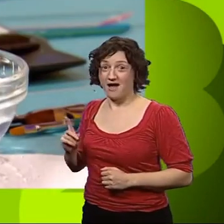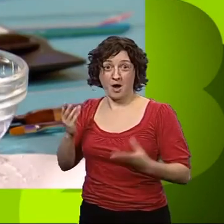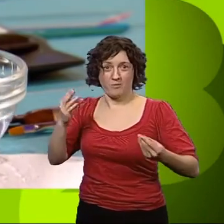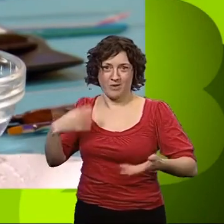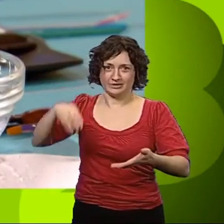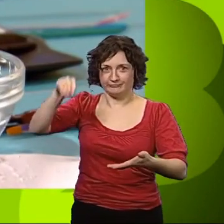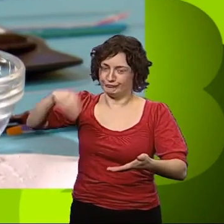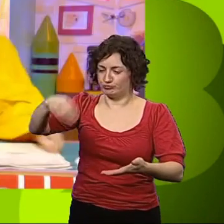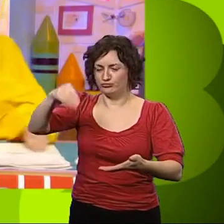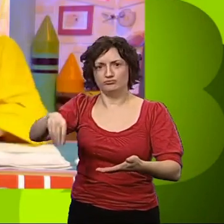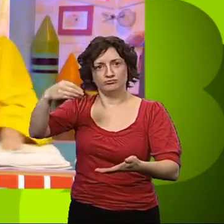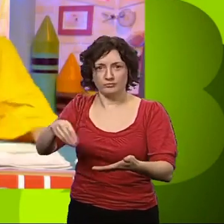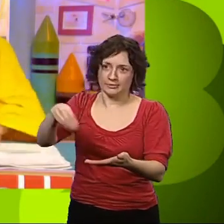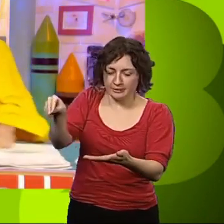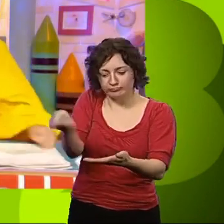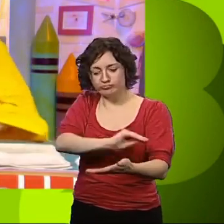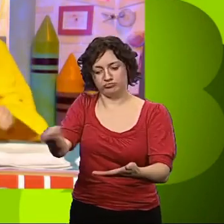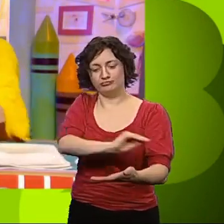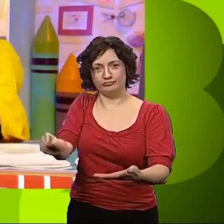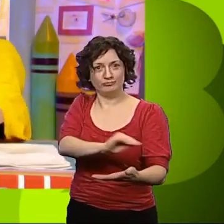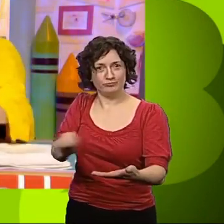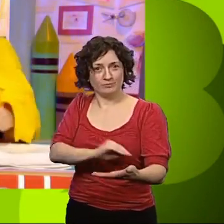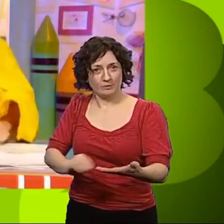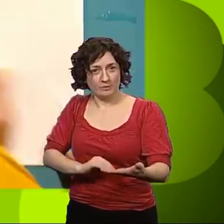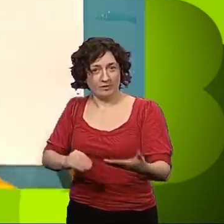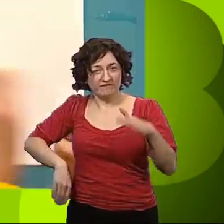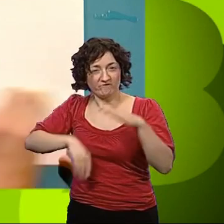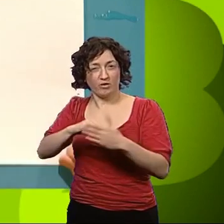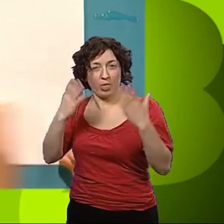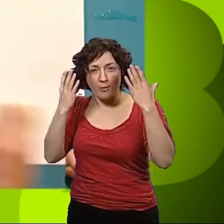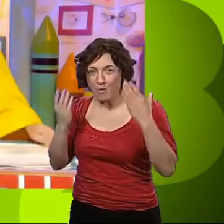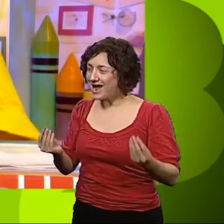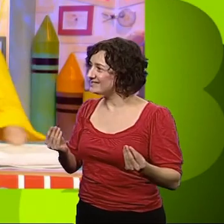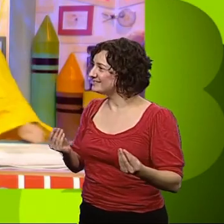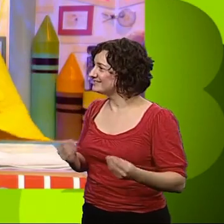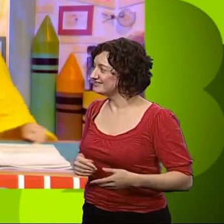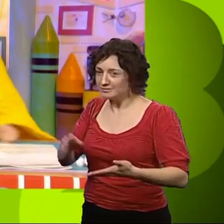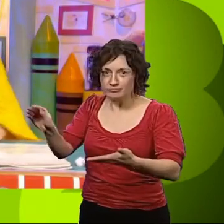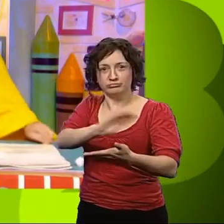need to soak your paper. Just chuck it on. Absolutely saturate it.